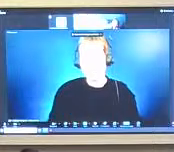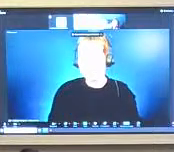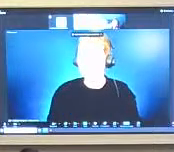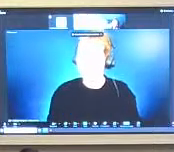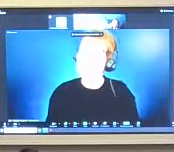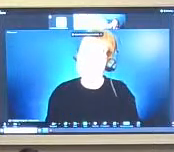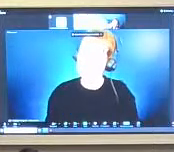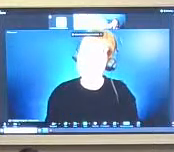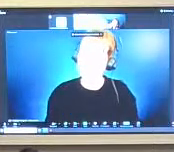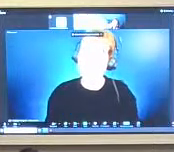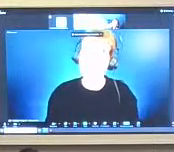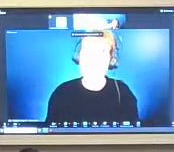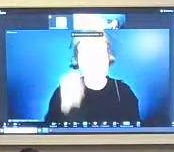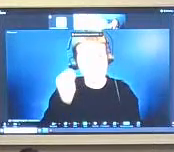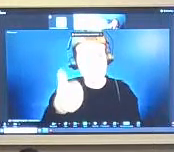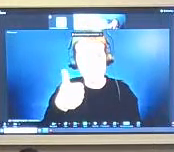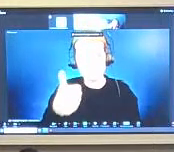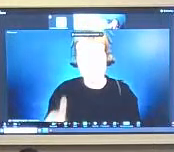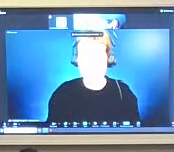Got it.